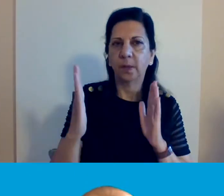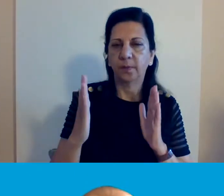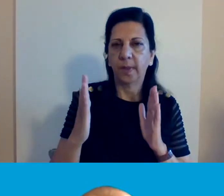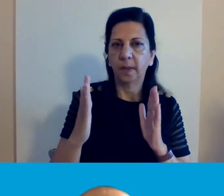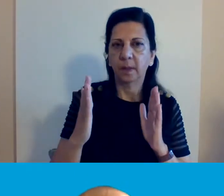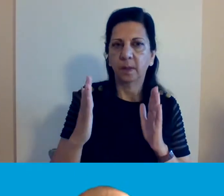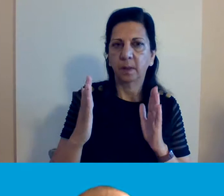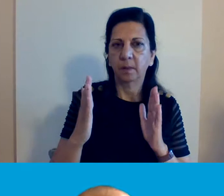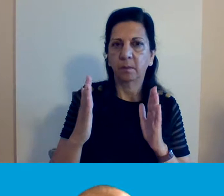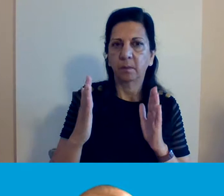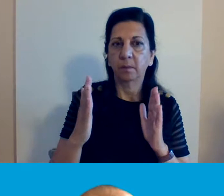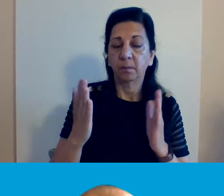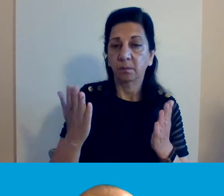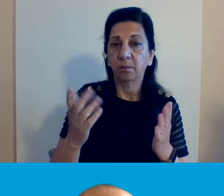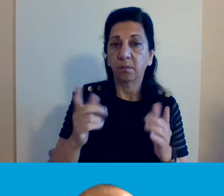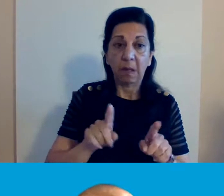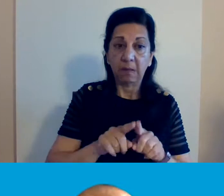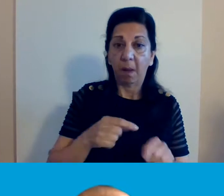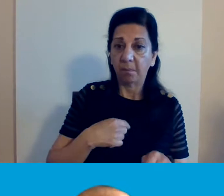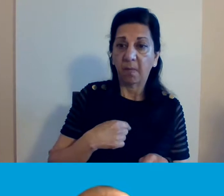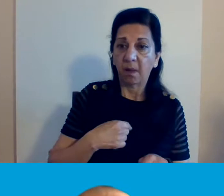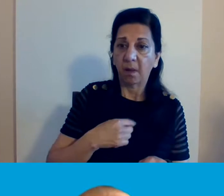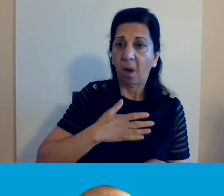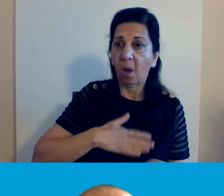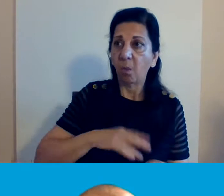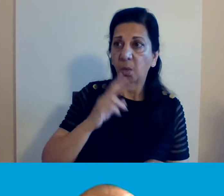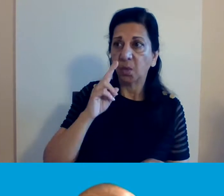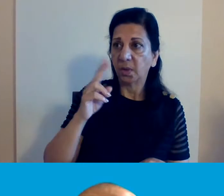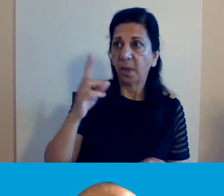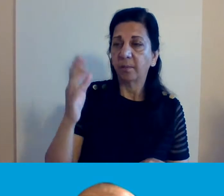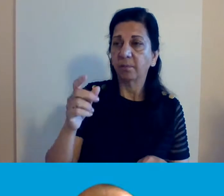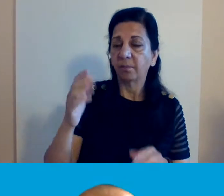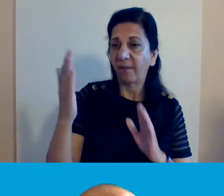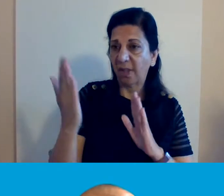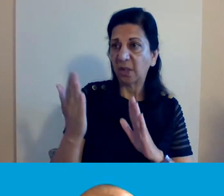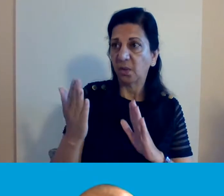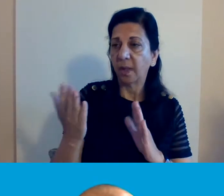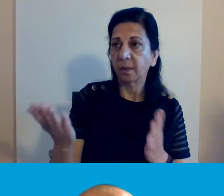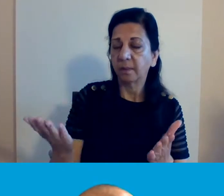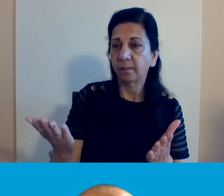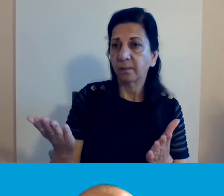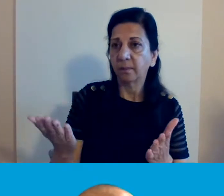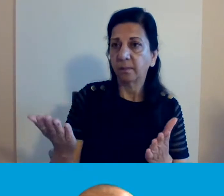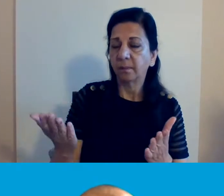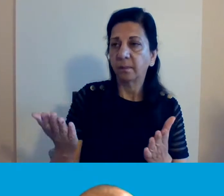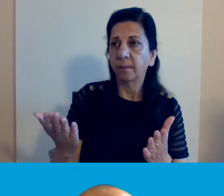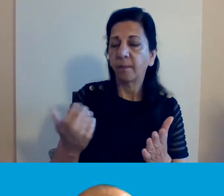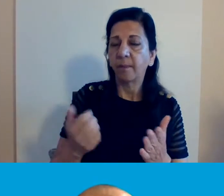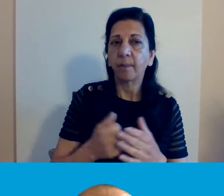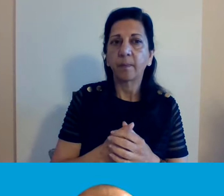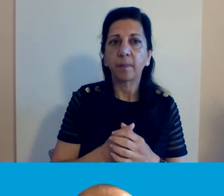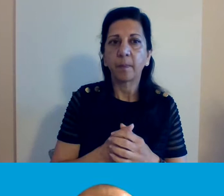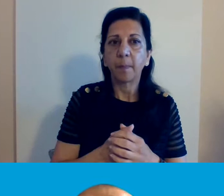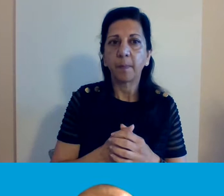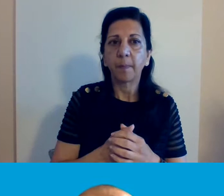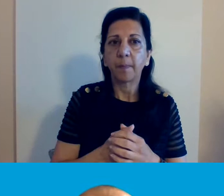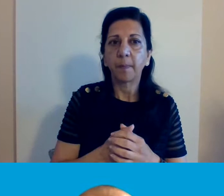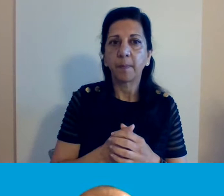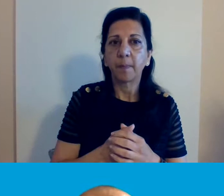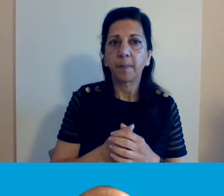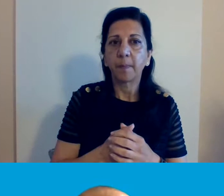face-to-face, because sometimes in some methods of remote consulting, it can be less efficient than face-to-face, but we also have